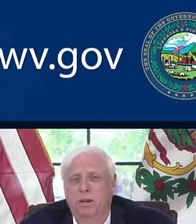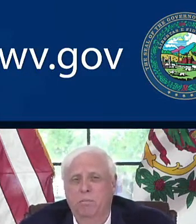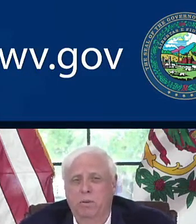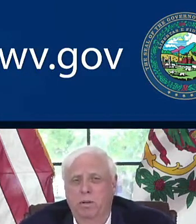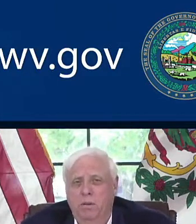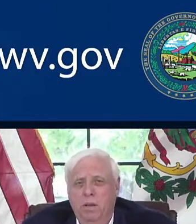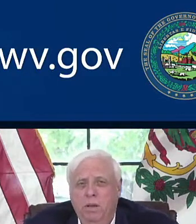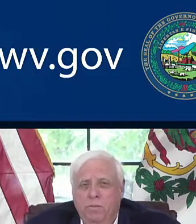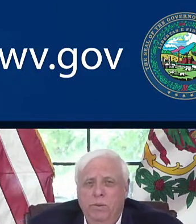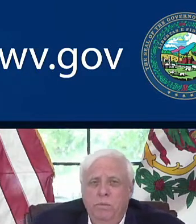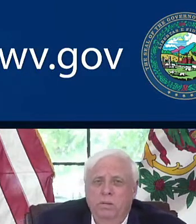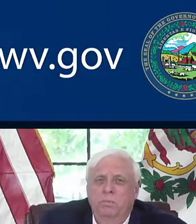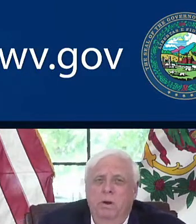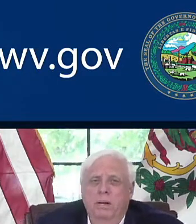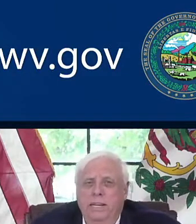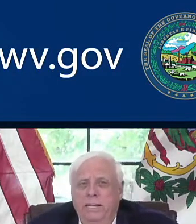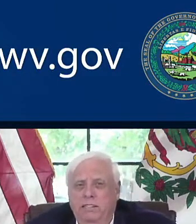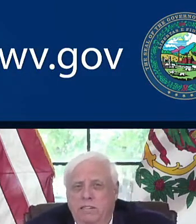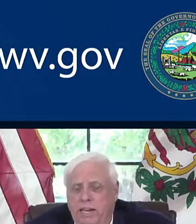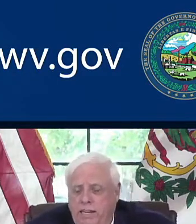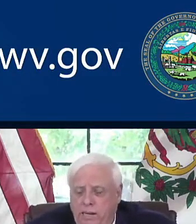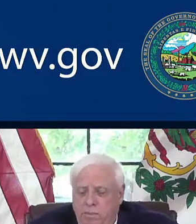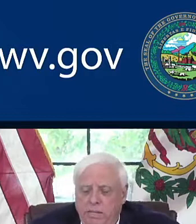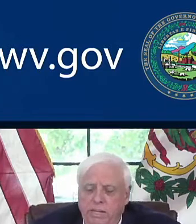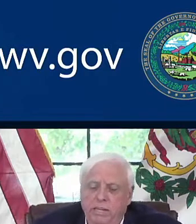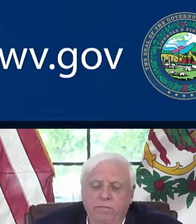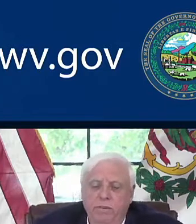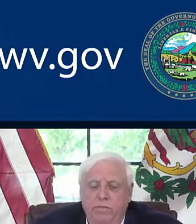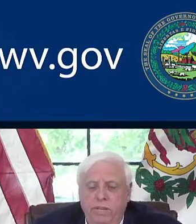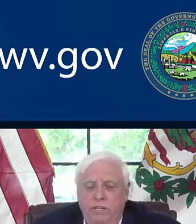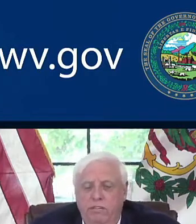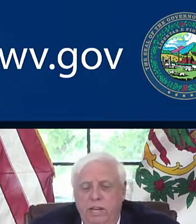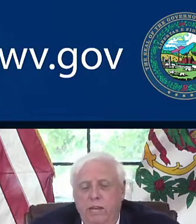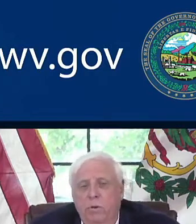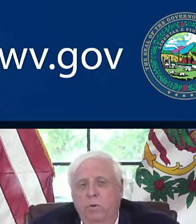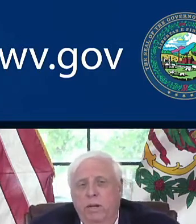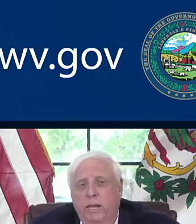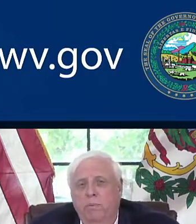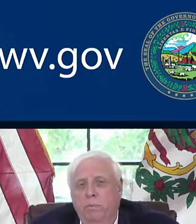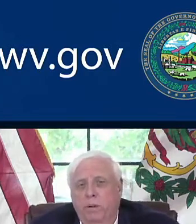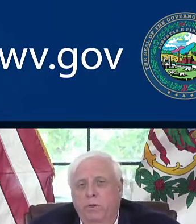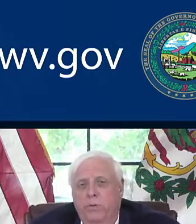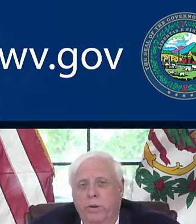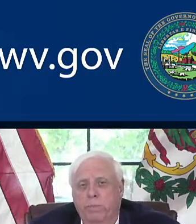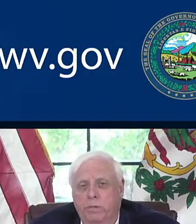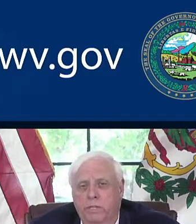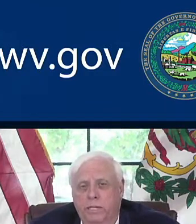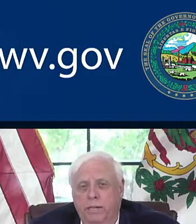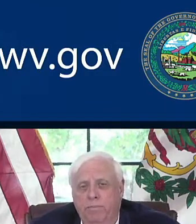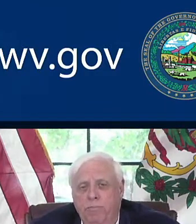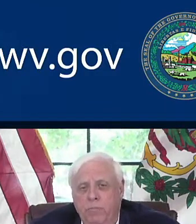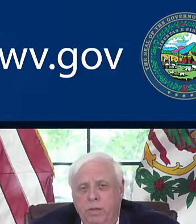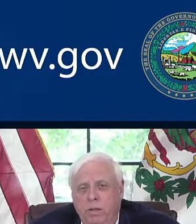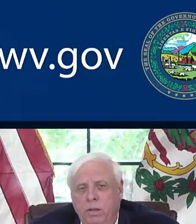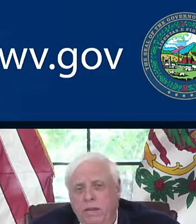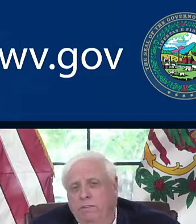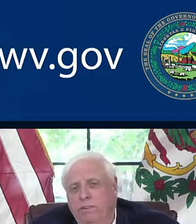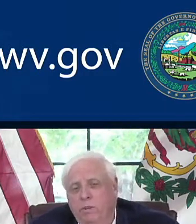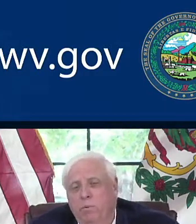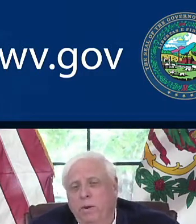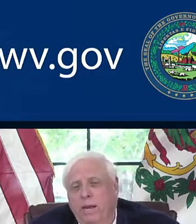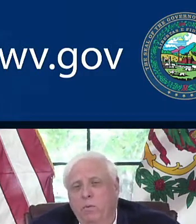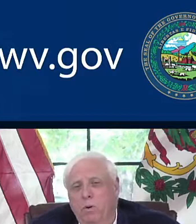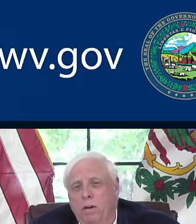a number that, for the most part, any state, it'd be the envy of any state. We want to keep it below 3%. It's